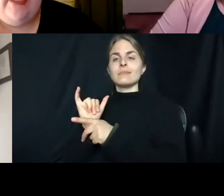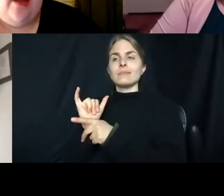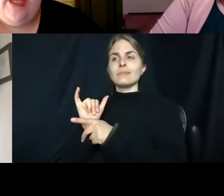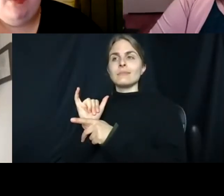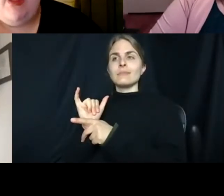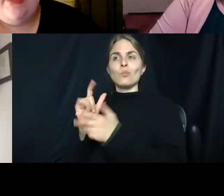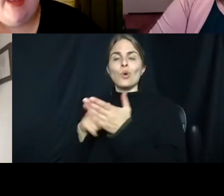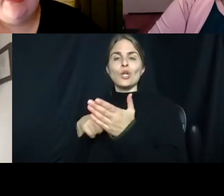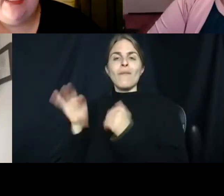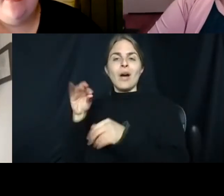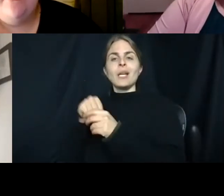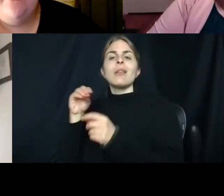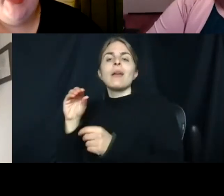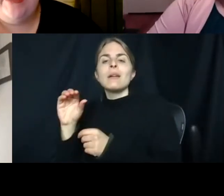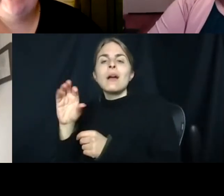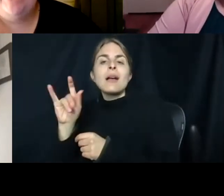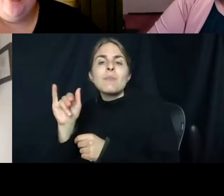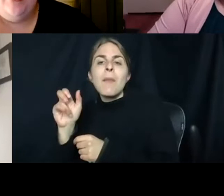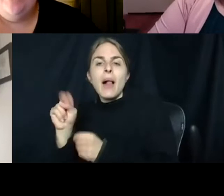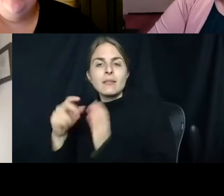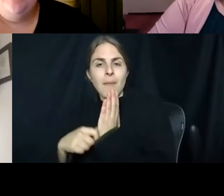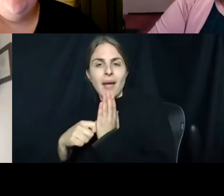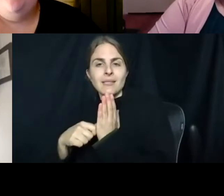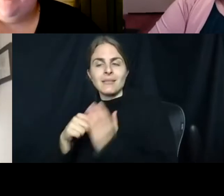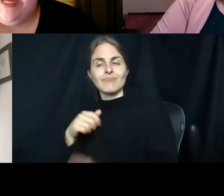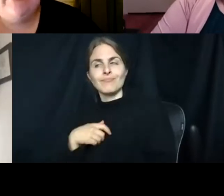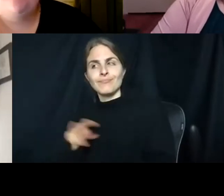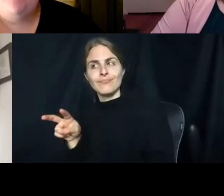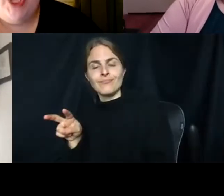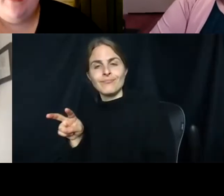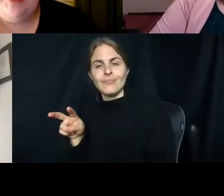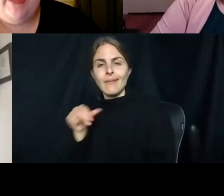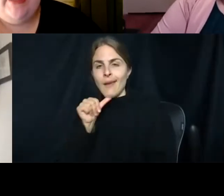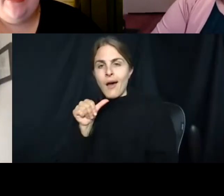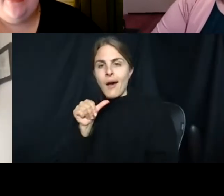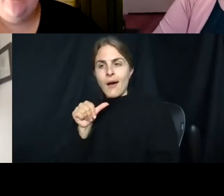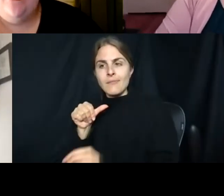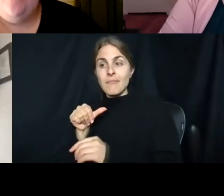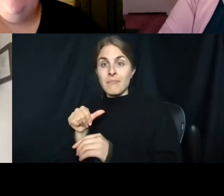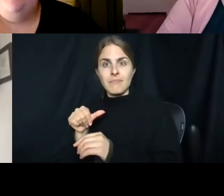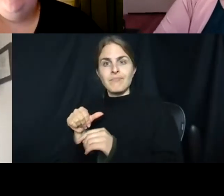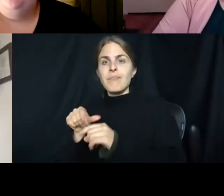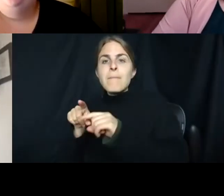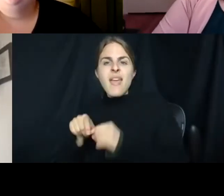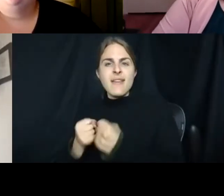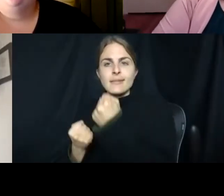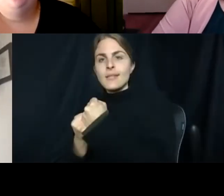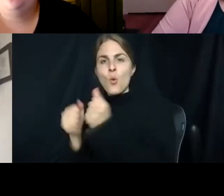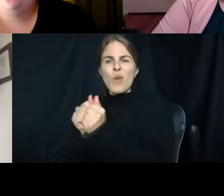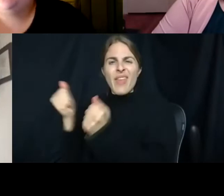find in like a Cosmopolitan magazine. Like, it's not based in pretty much anything but